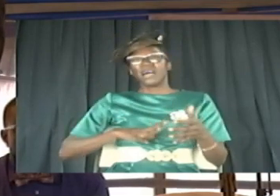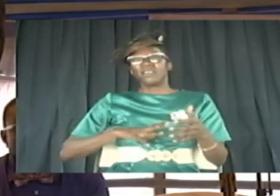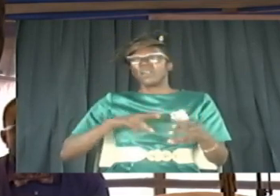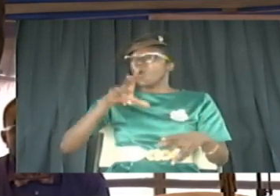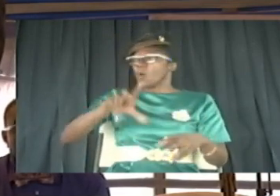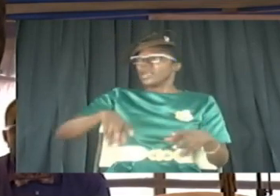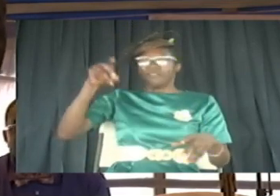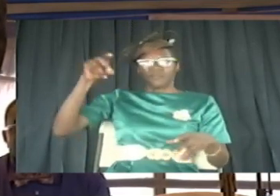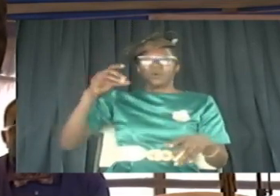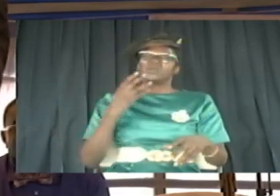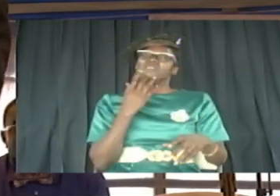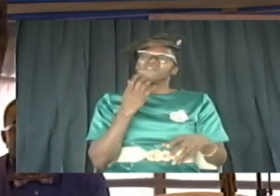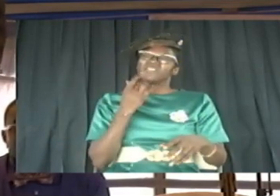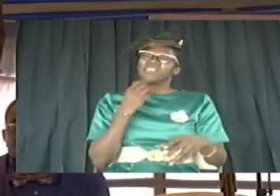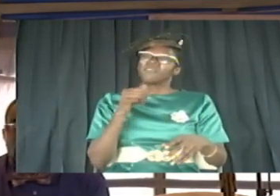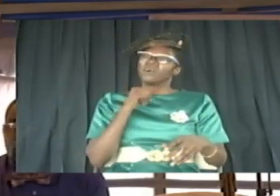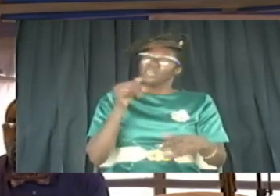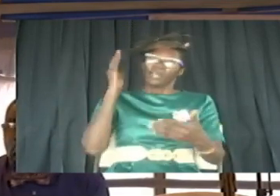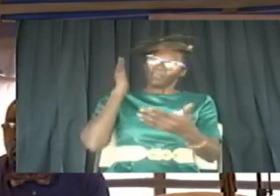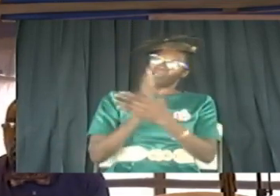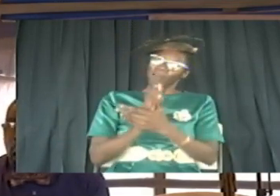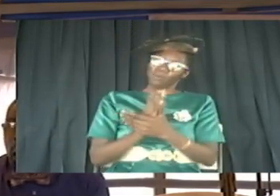stop us from going into the lion's den, you know.